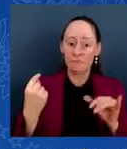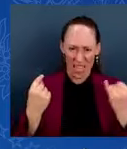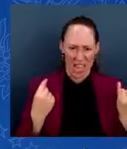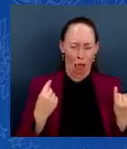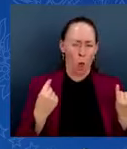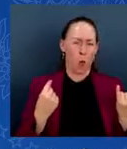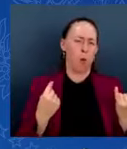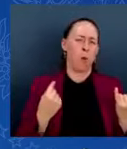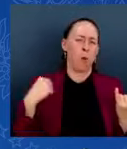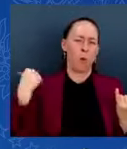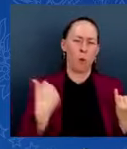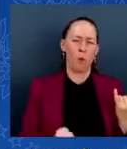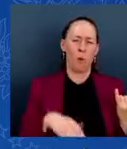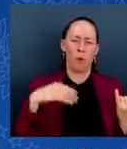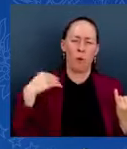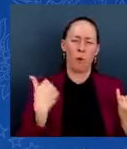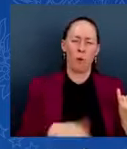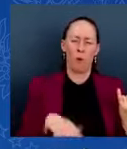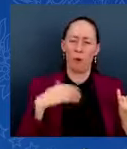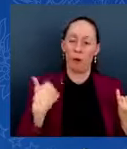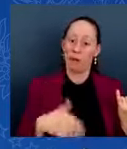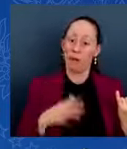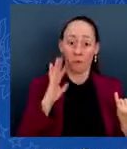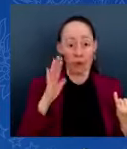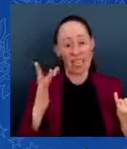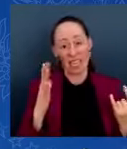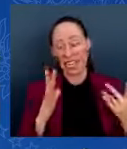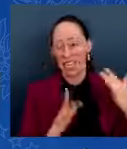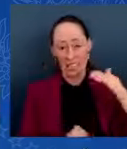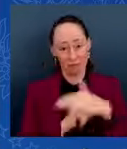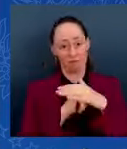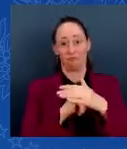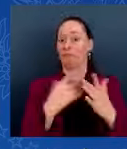she ever has to pay is $2,000, period.